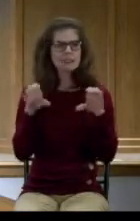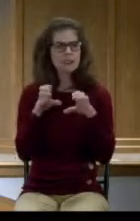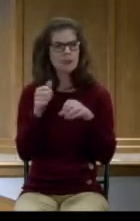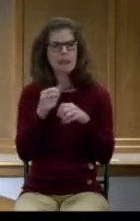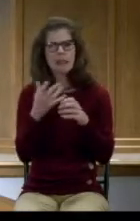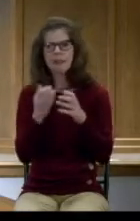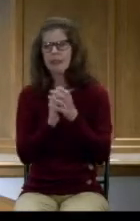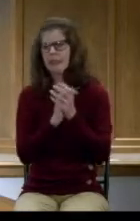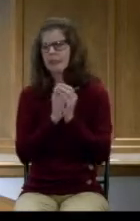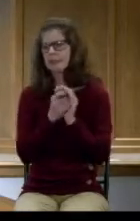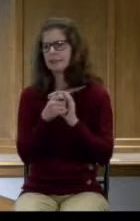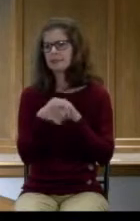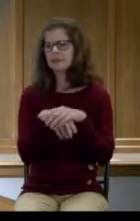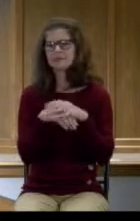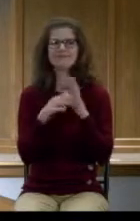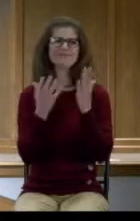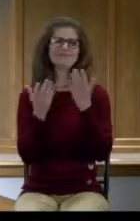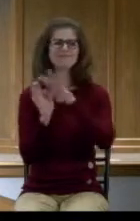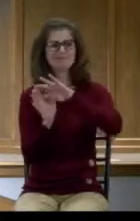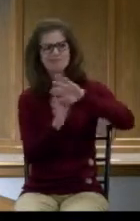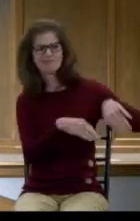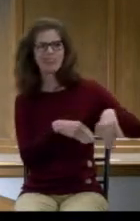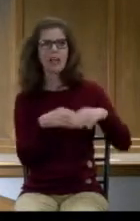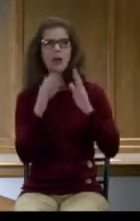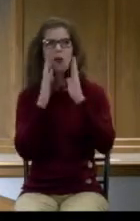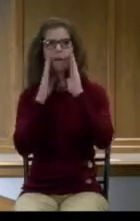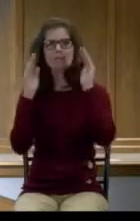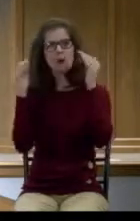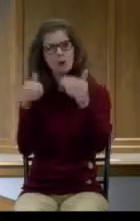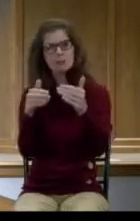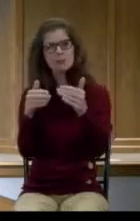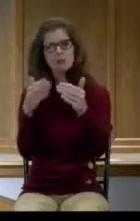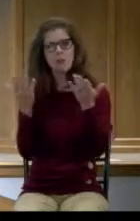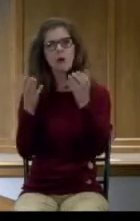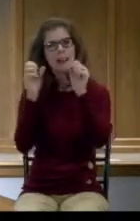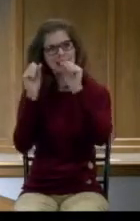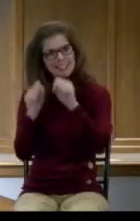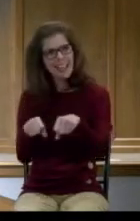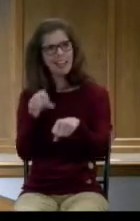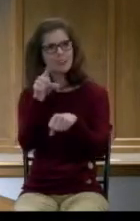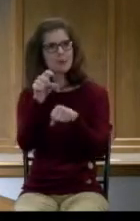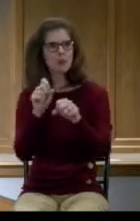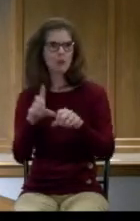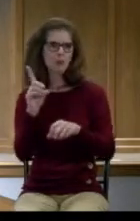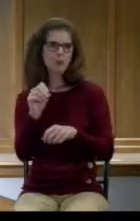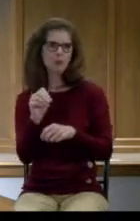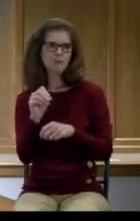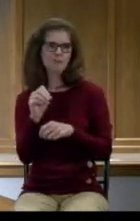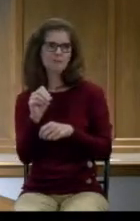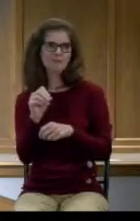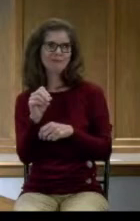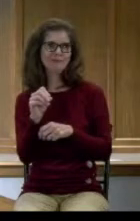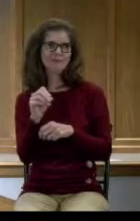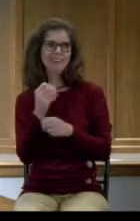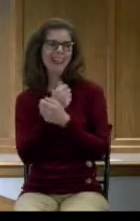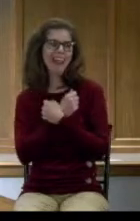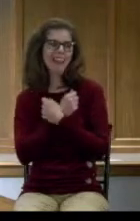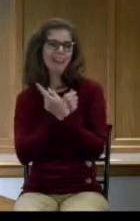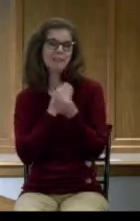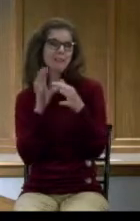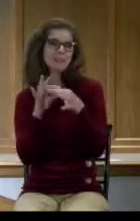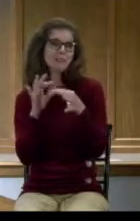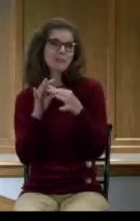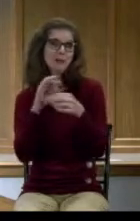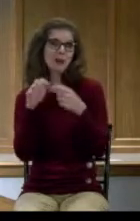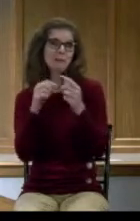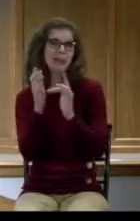of focusing on what you could do. See, I love this story with Jesus and this woman for a lot of reasons. One is, I